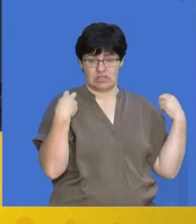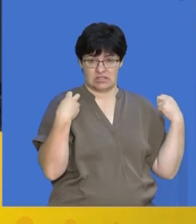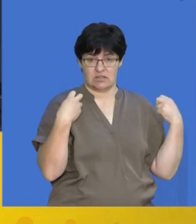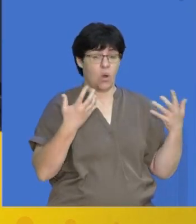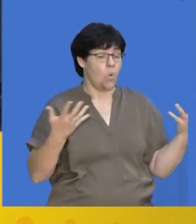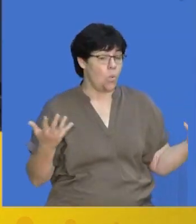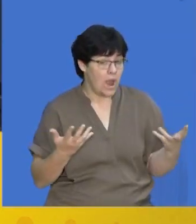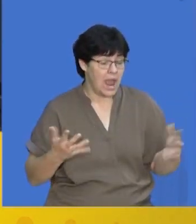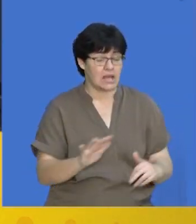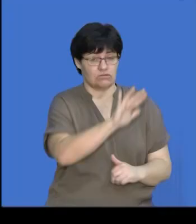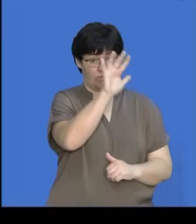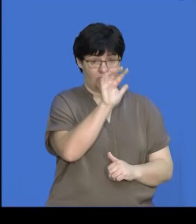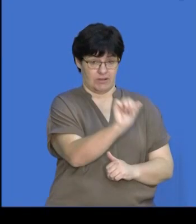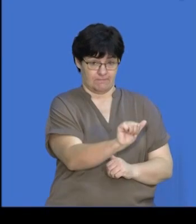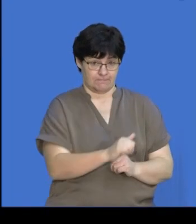in South Africa.